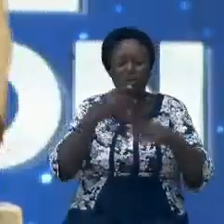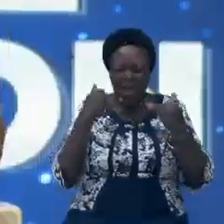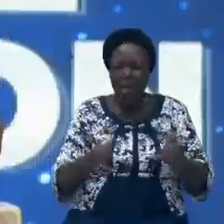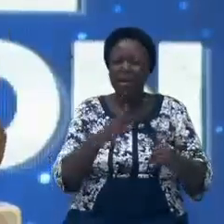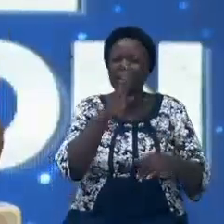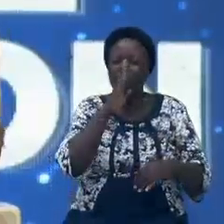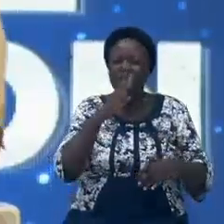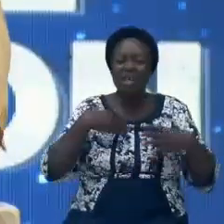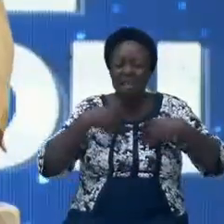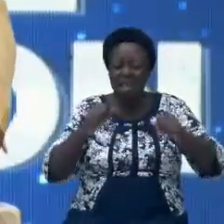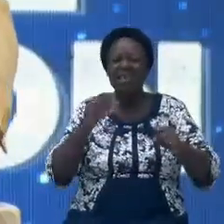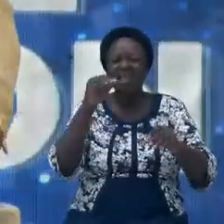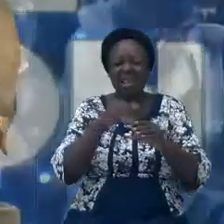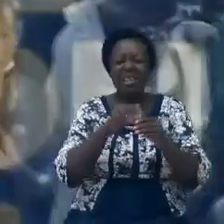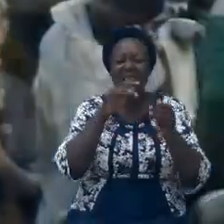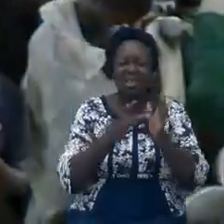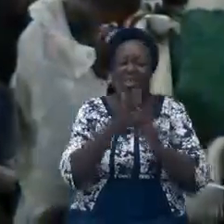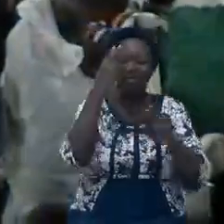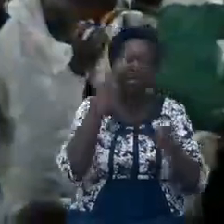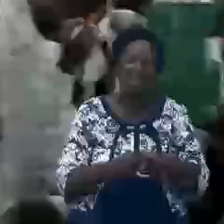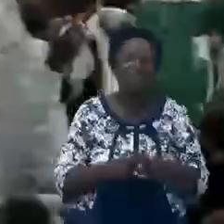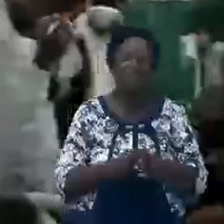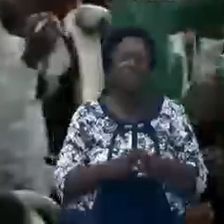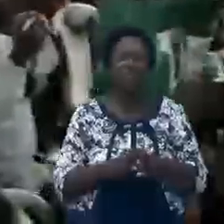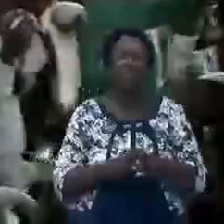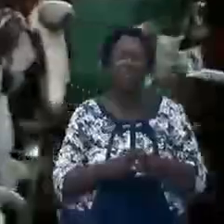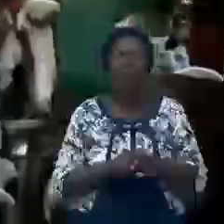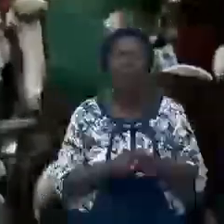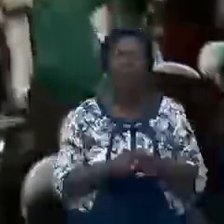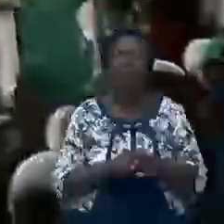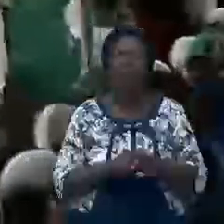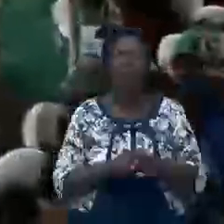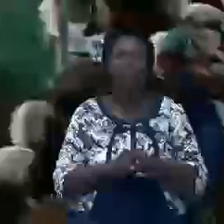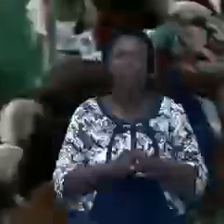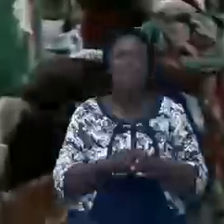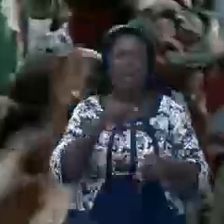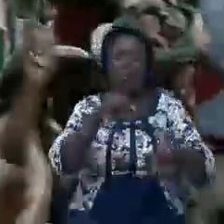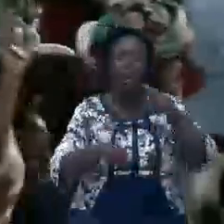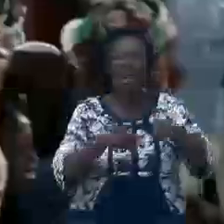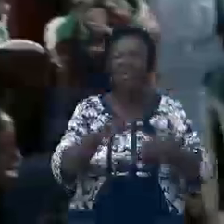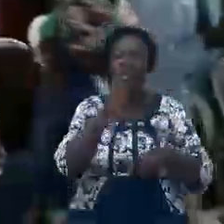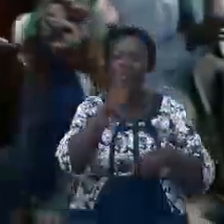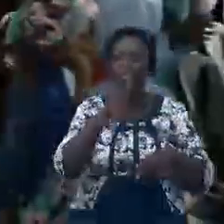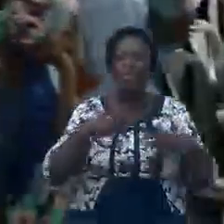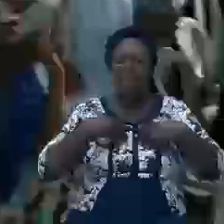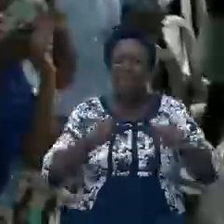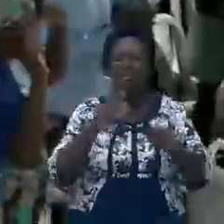the power of the Lord unto you now. Be healed in Jesus'